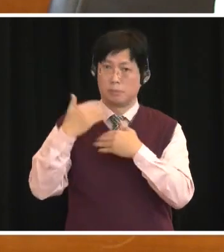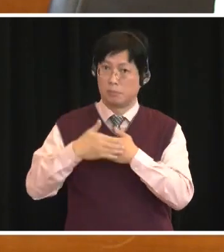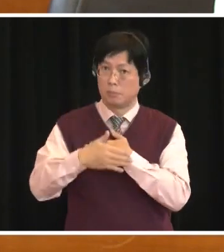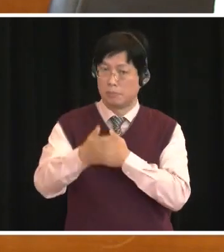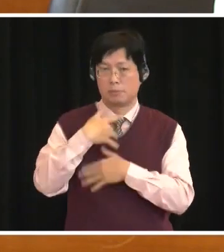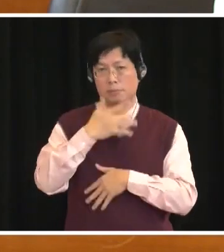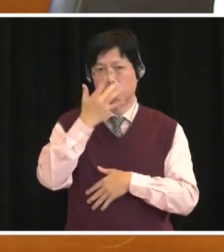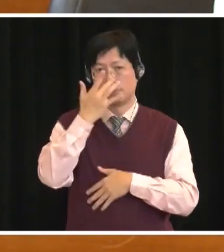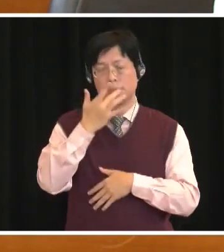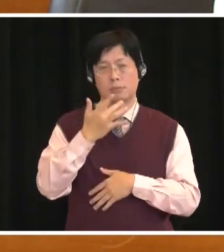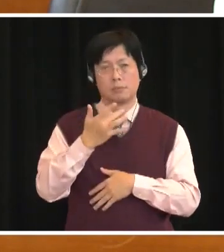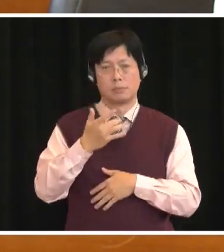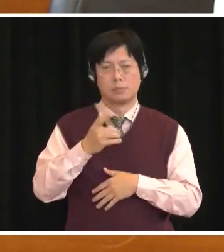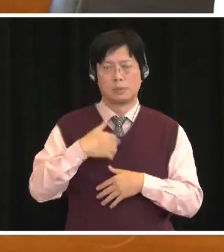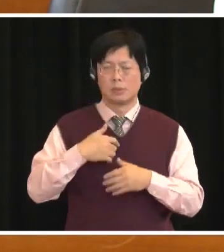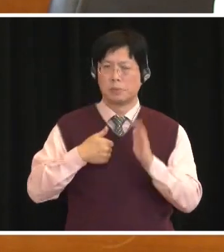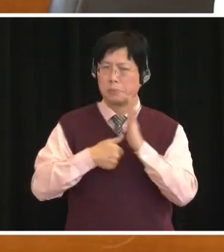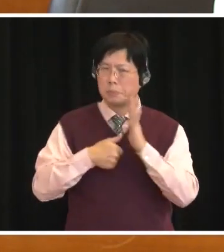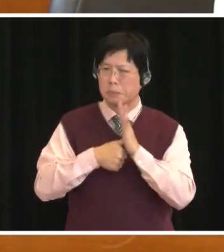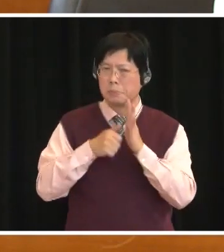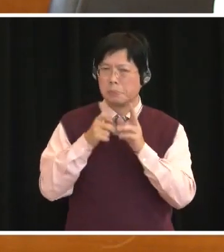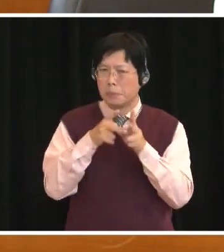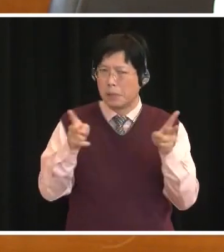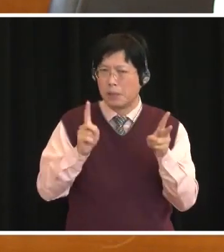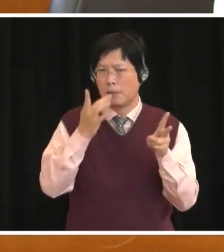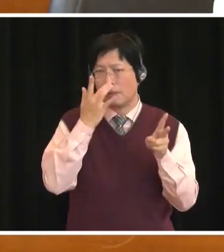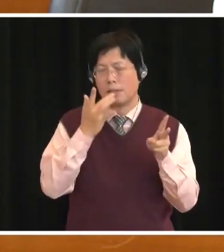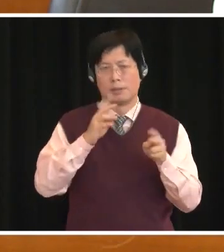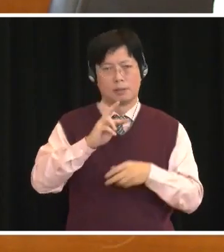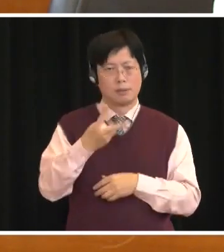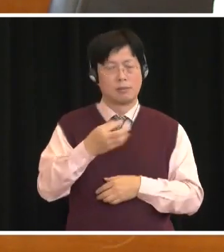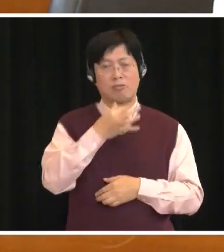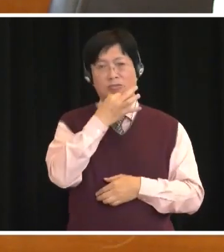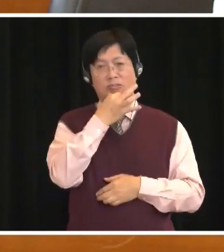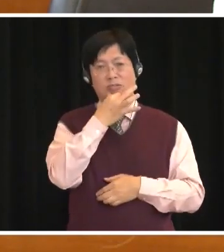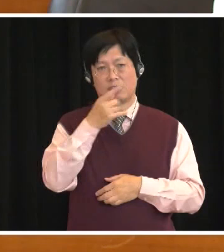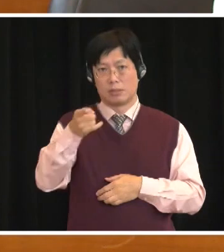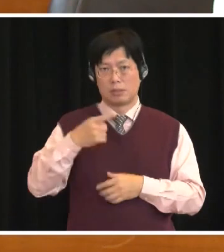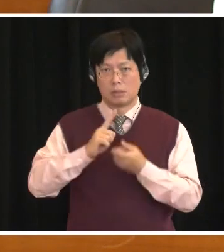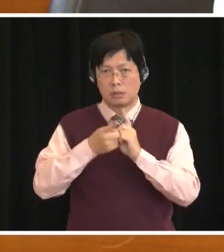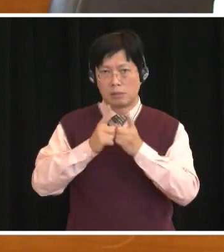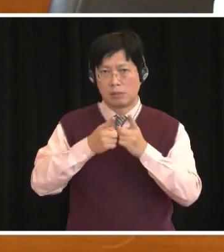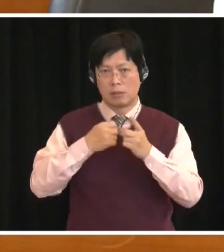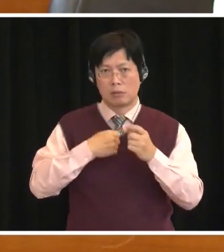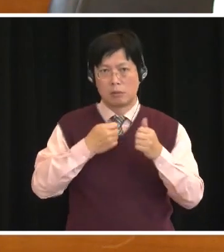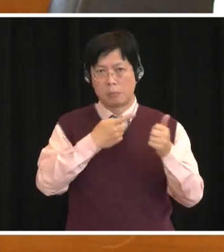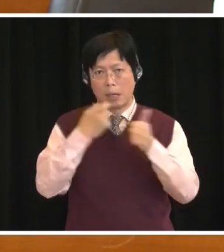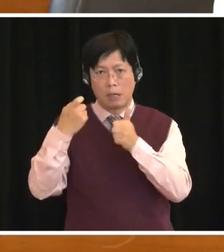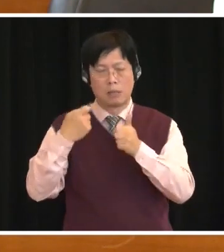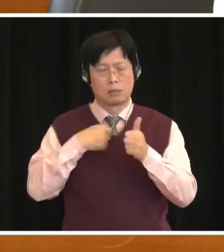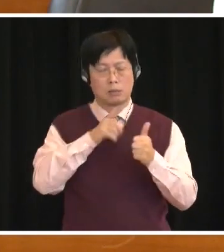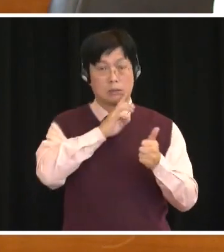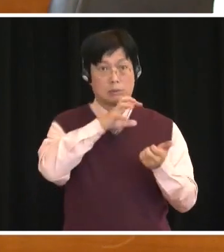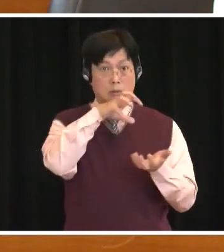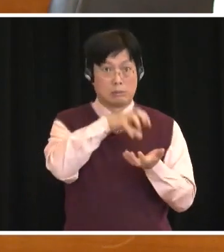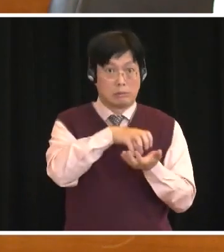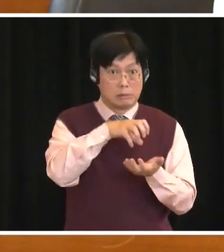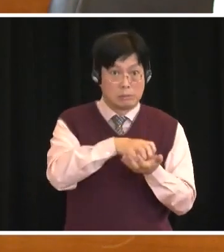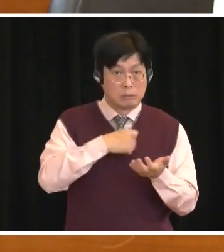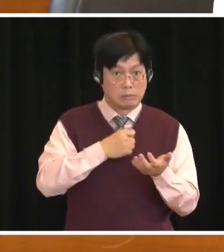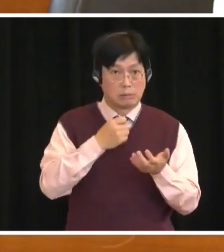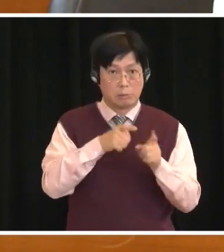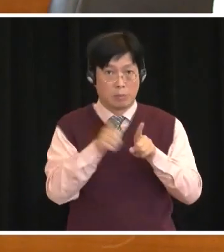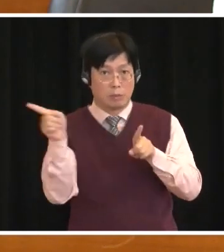their memory is not so clear or they have difficulty understanding the legal language in the